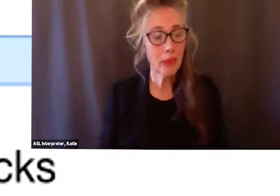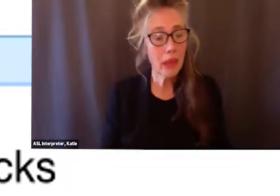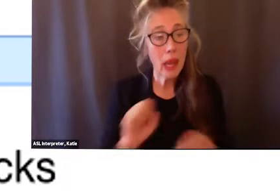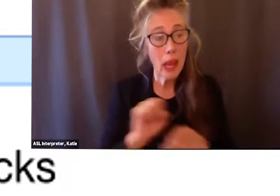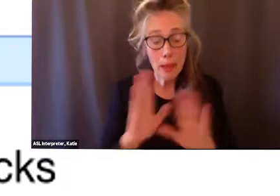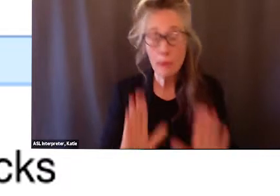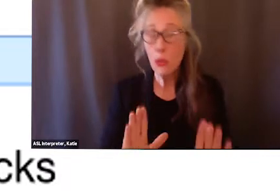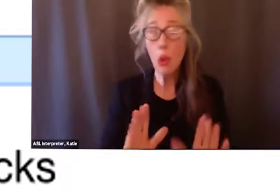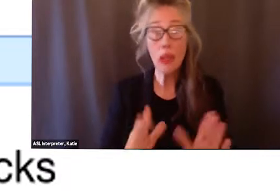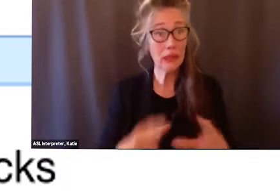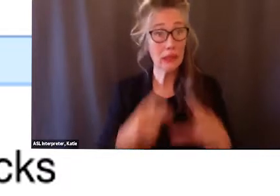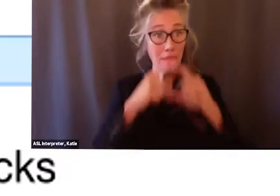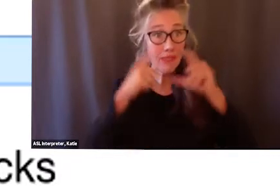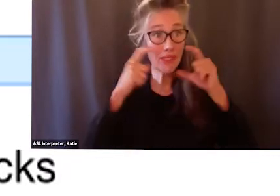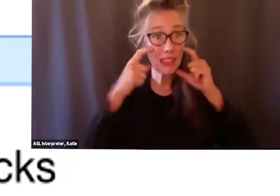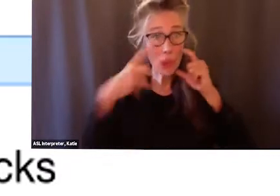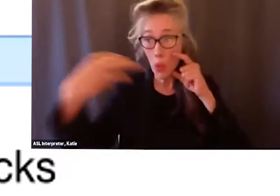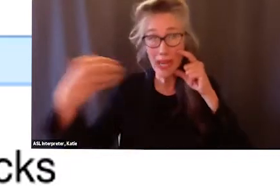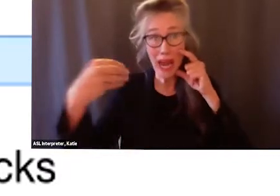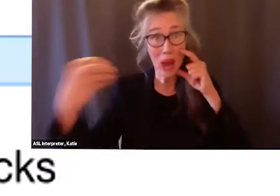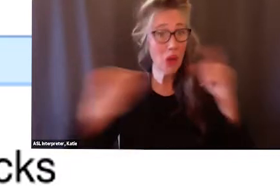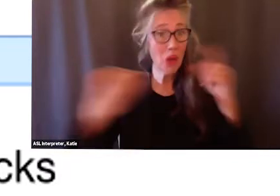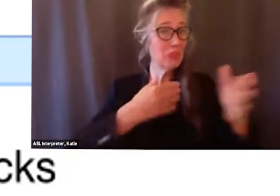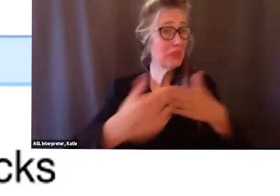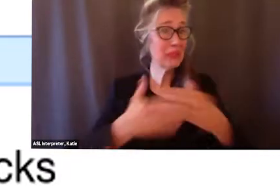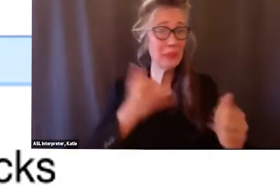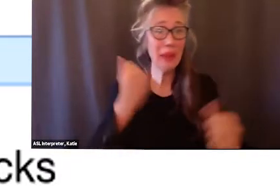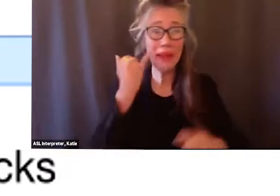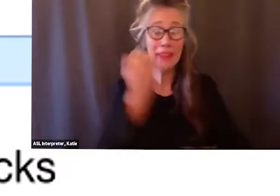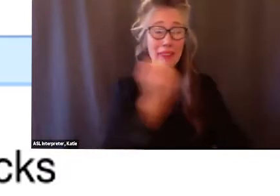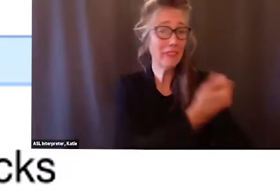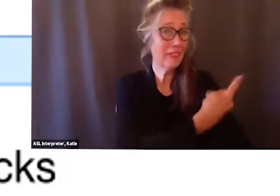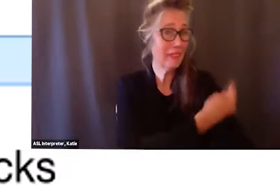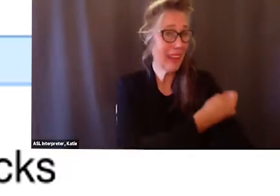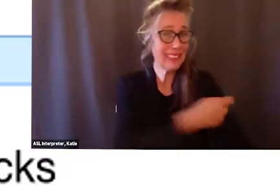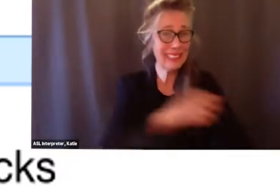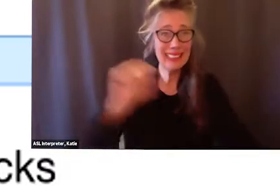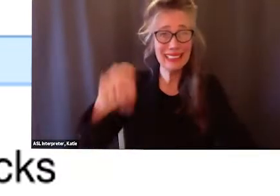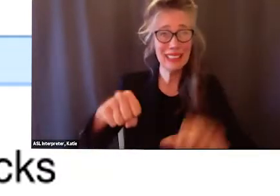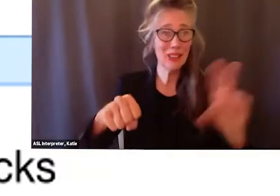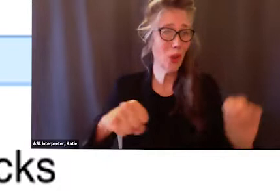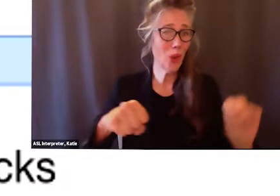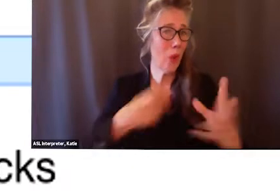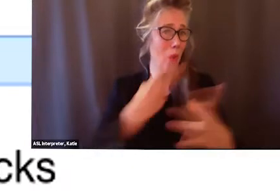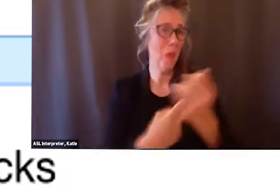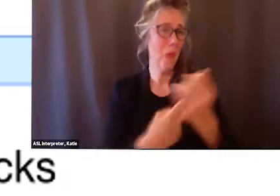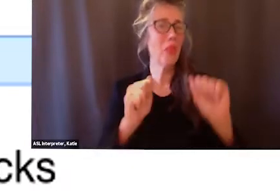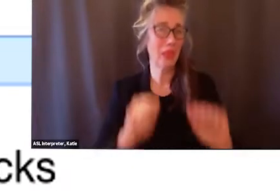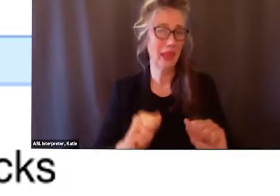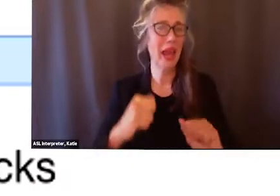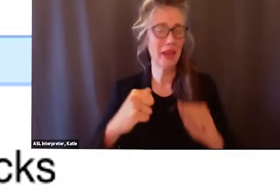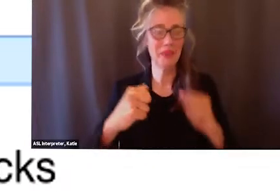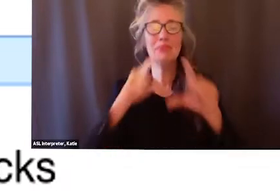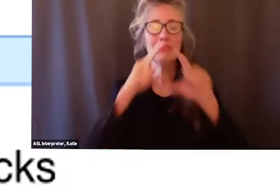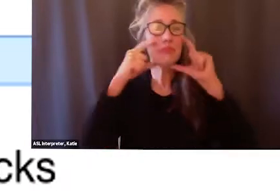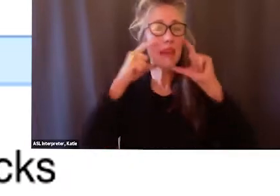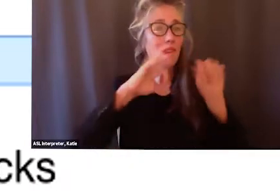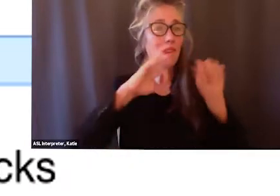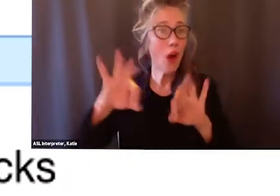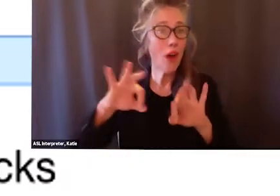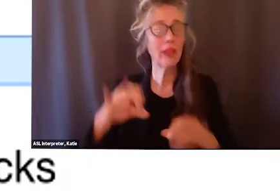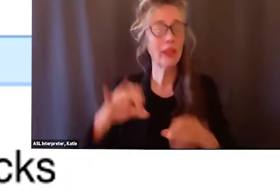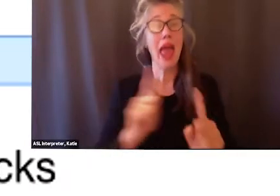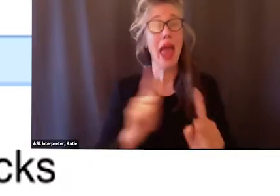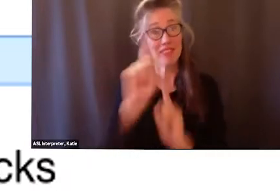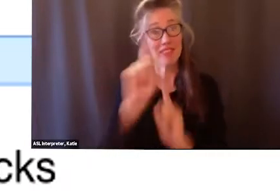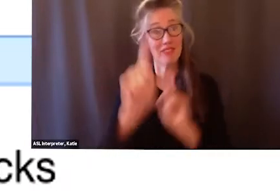face coverings when outdoors, regardless of vaccination status. Physical distancing requirements have been eliminated, except for